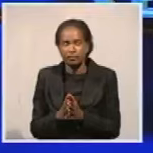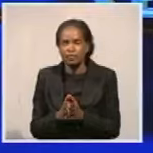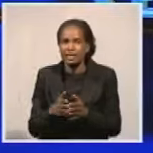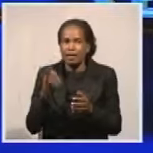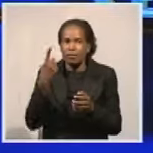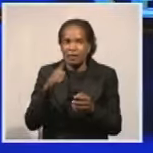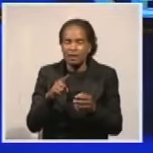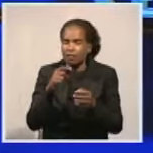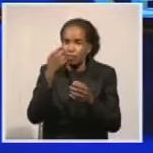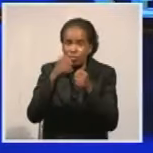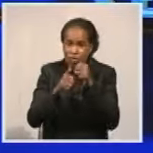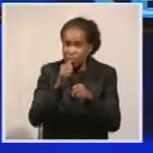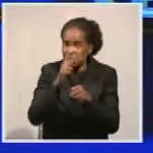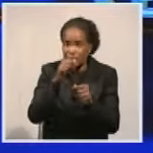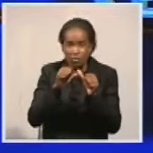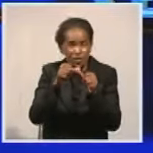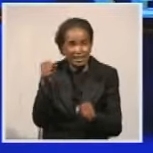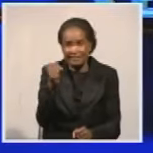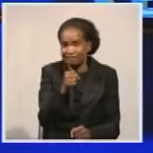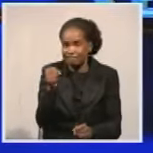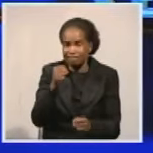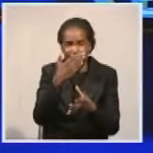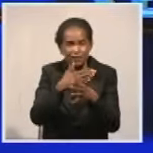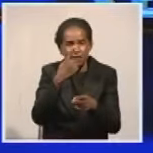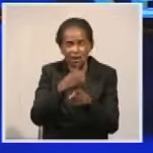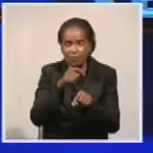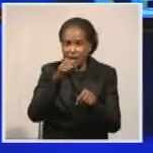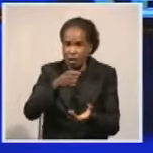It became a continuous process.